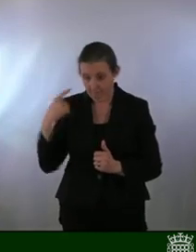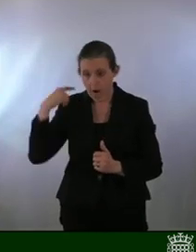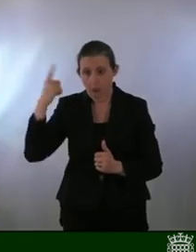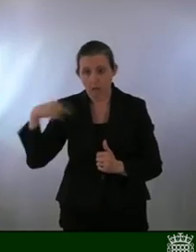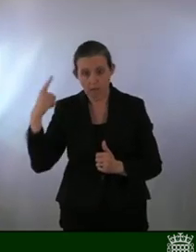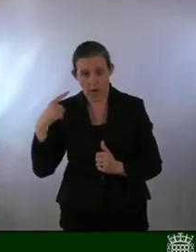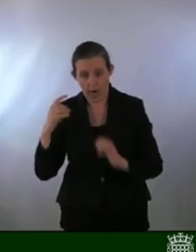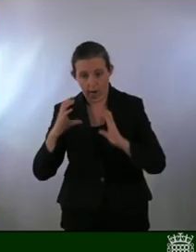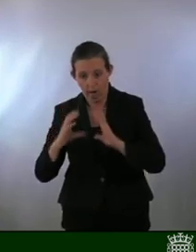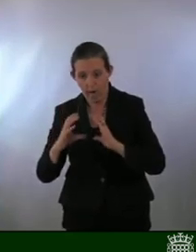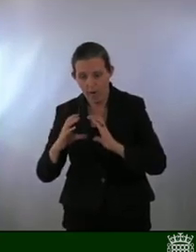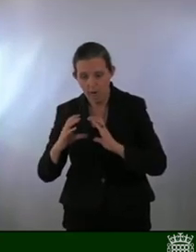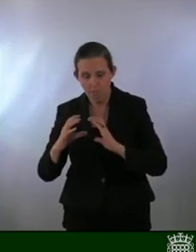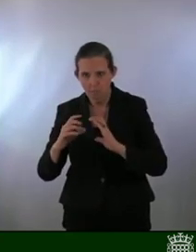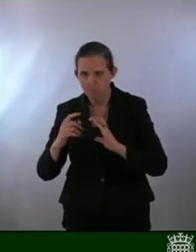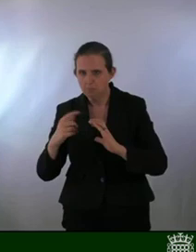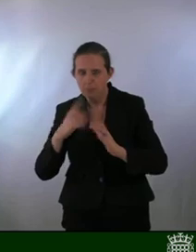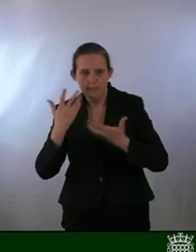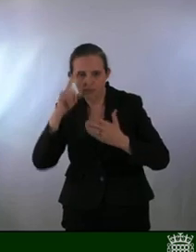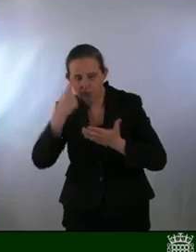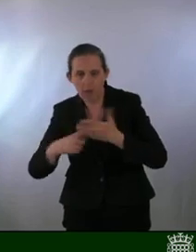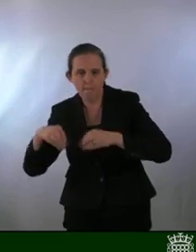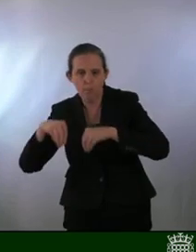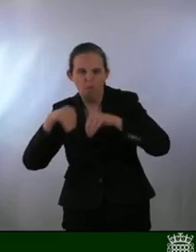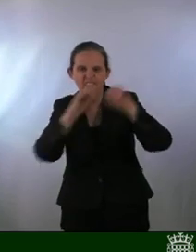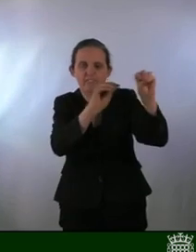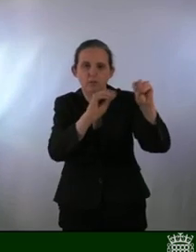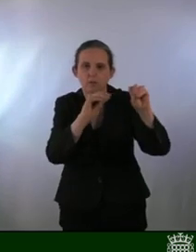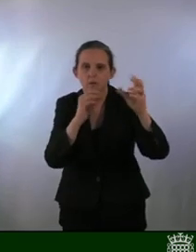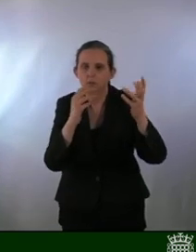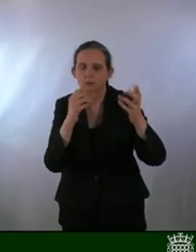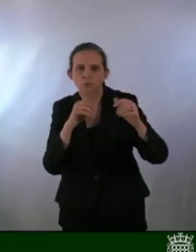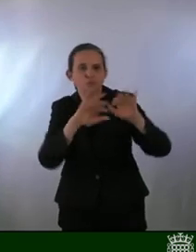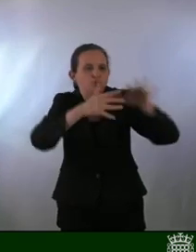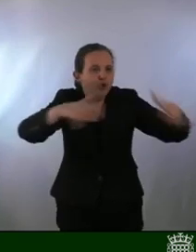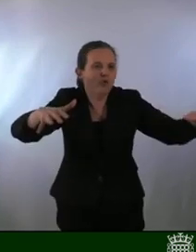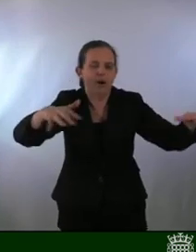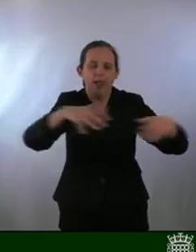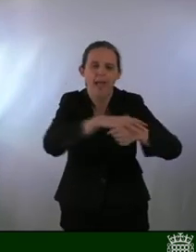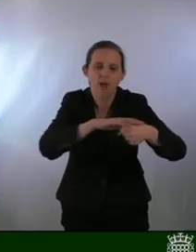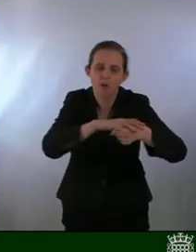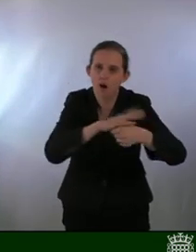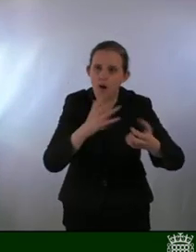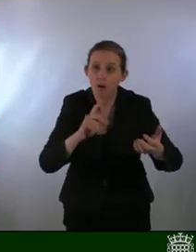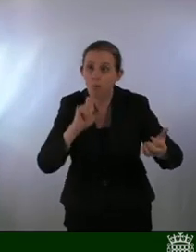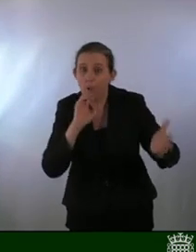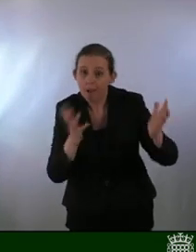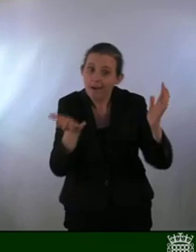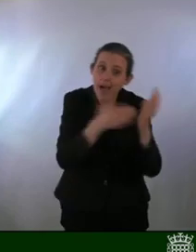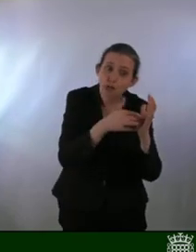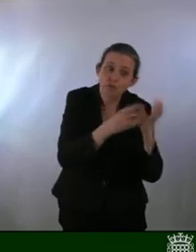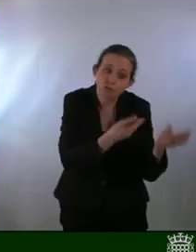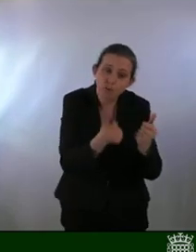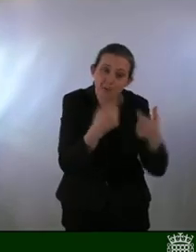decide to move from more urban areas to rural areas? And will the Secretary of State reassure us that additional resources will be made available to local